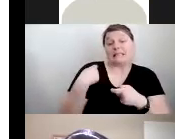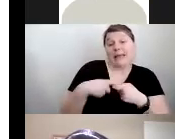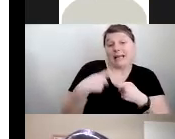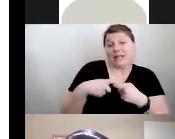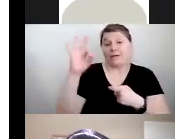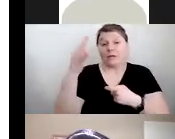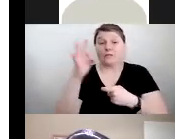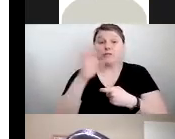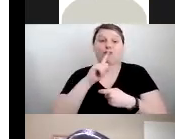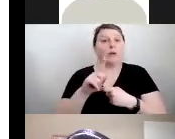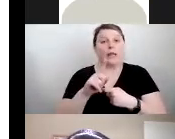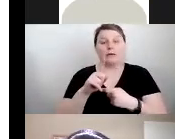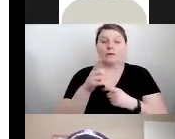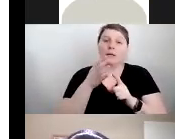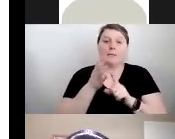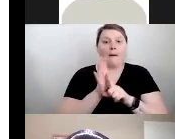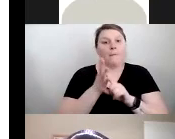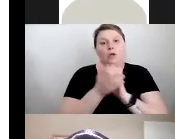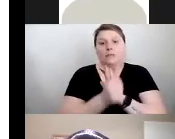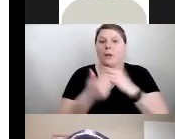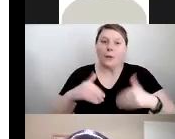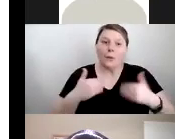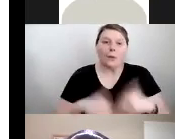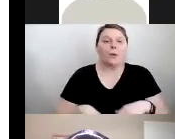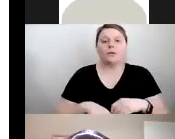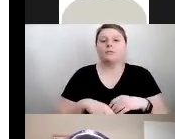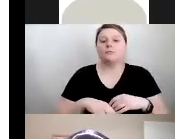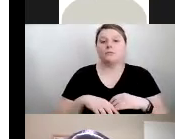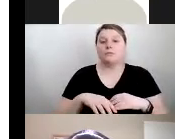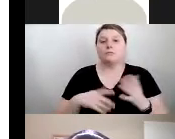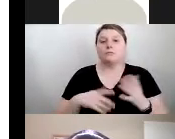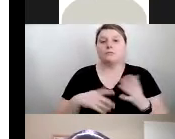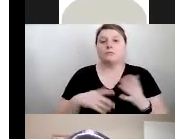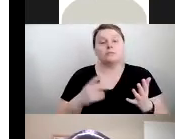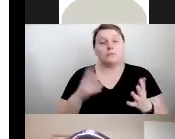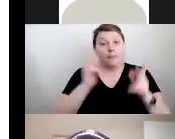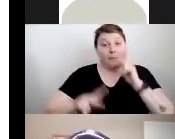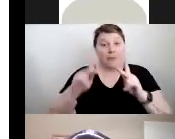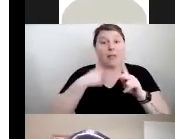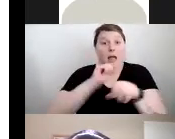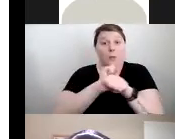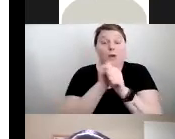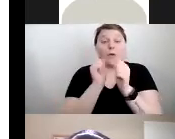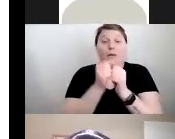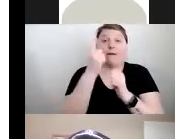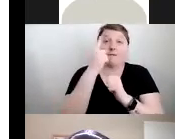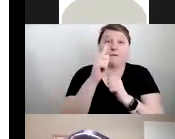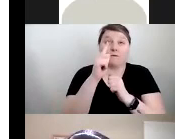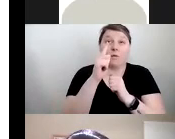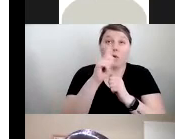hot commodities if you want to work overseas. It certainly has been with the people that I've worked with over the last 10 to 12